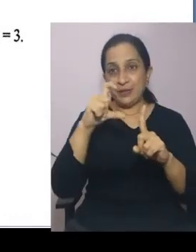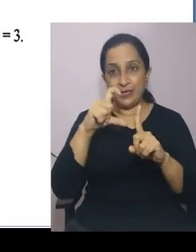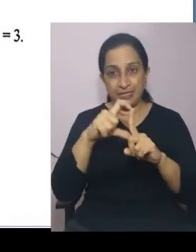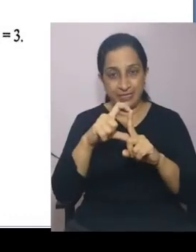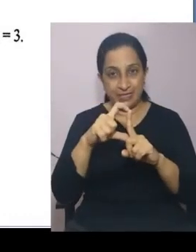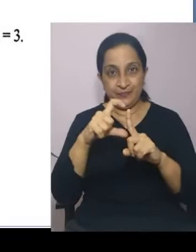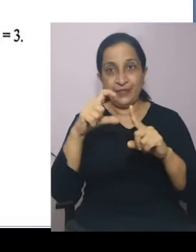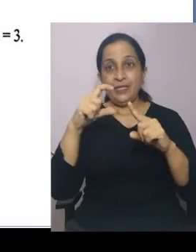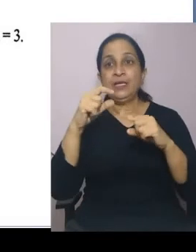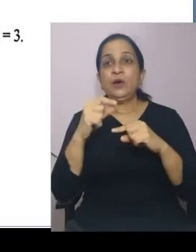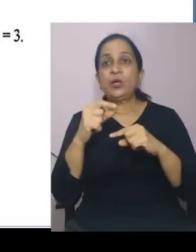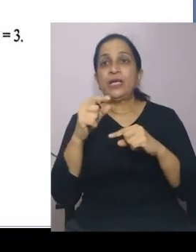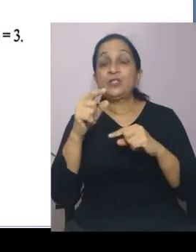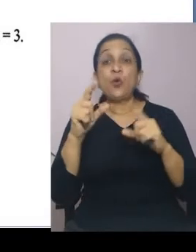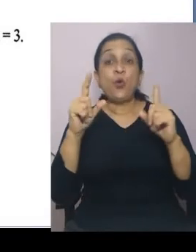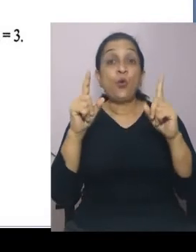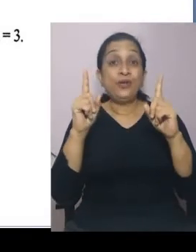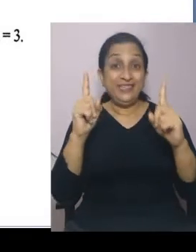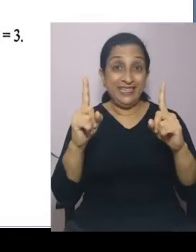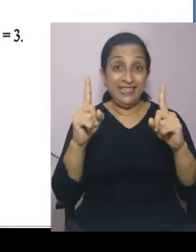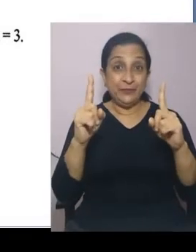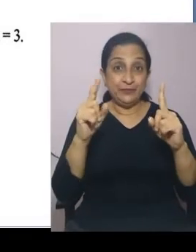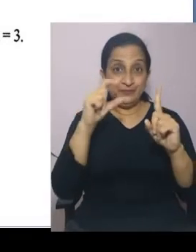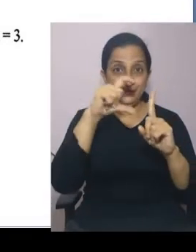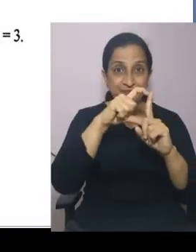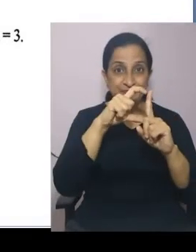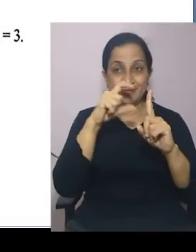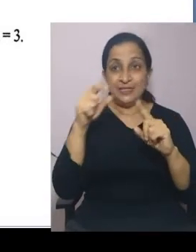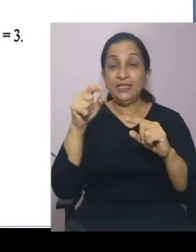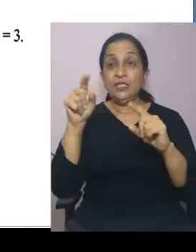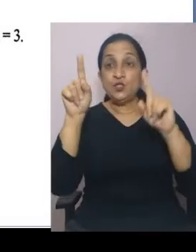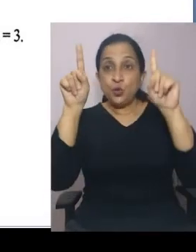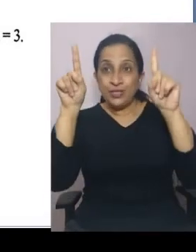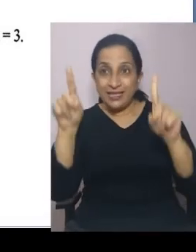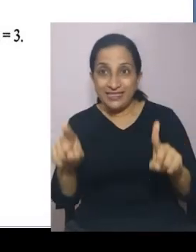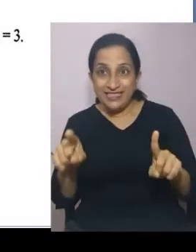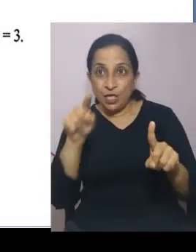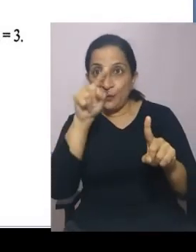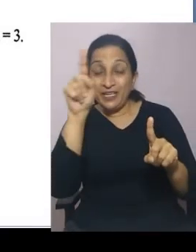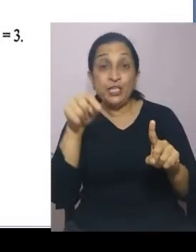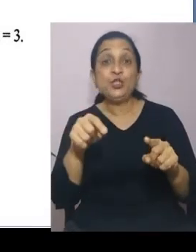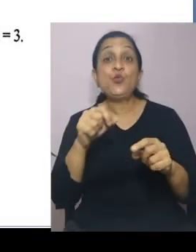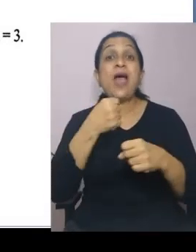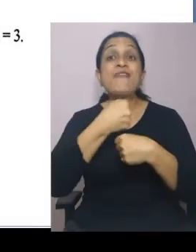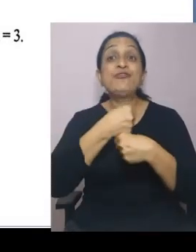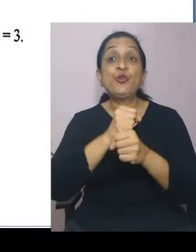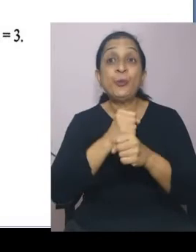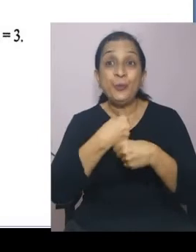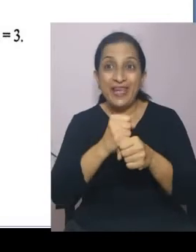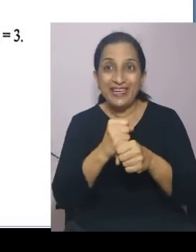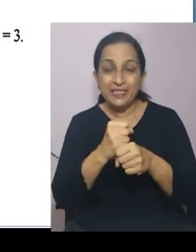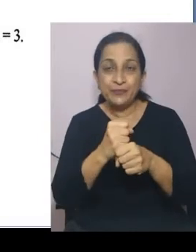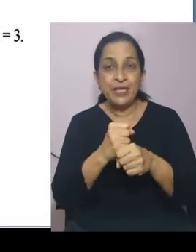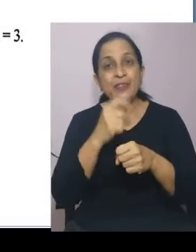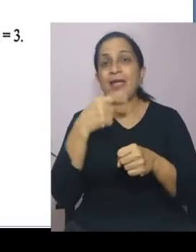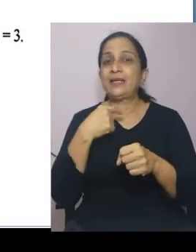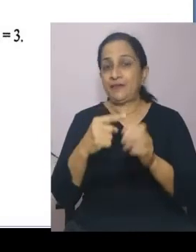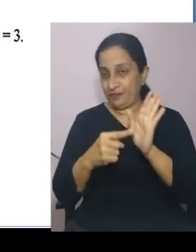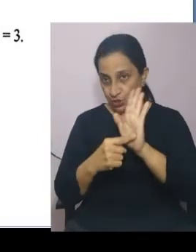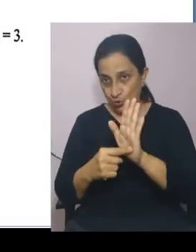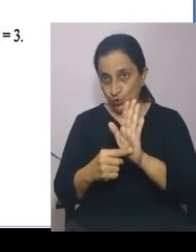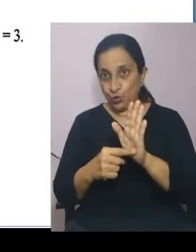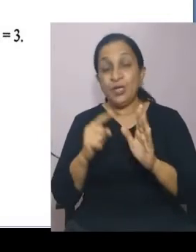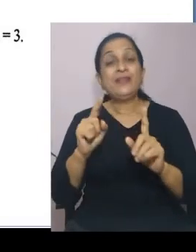d. D is the value you will get by putting the determinant of this from the equation. I will tell you